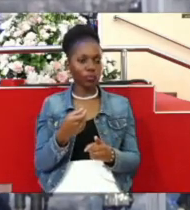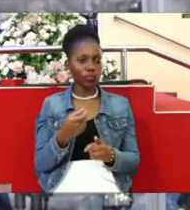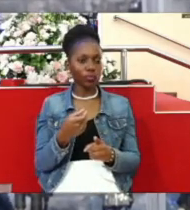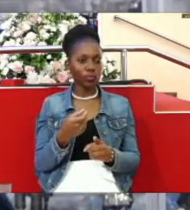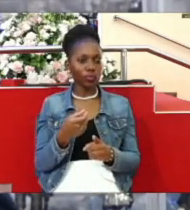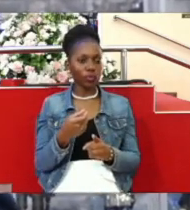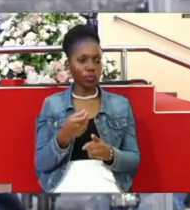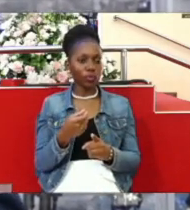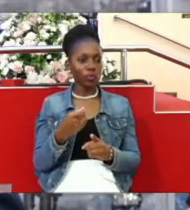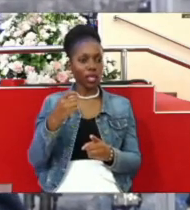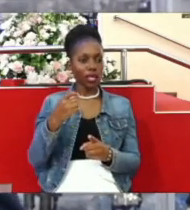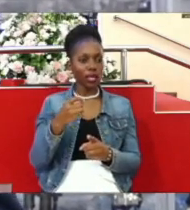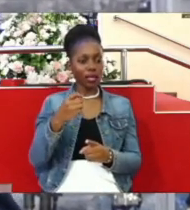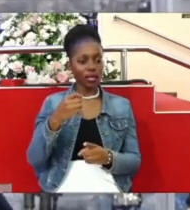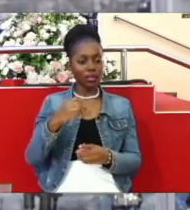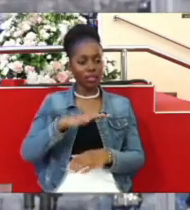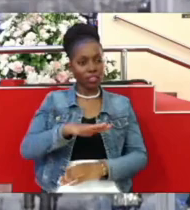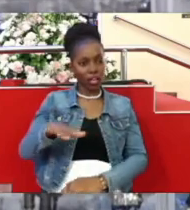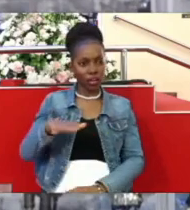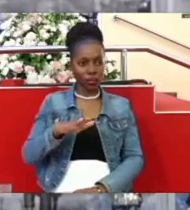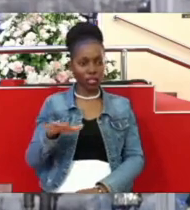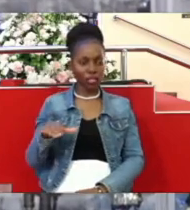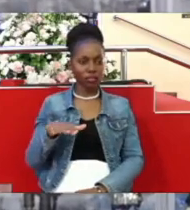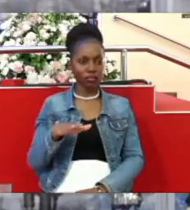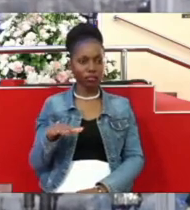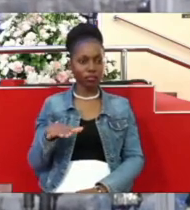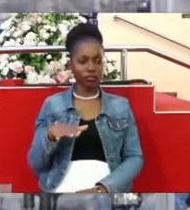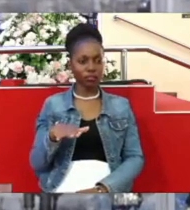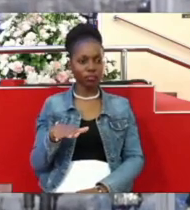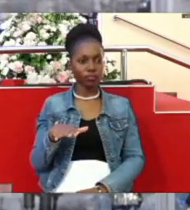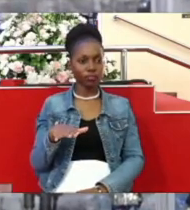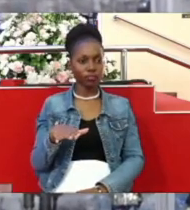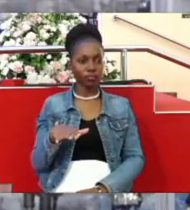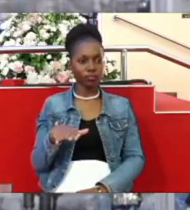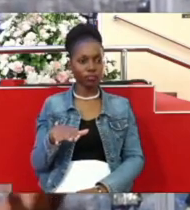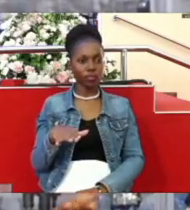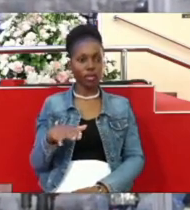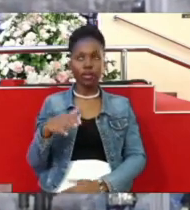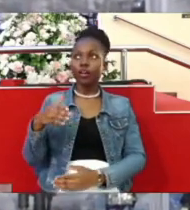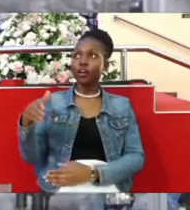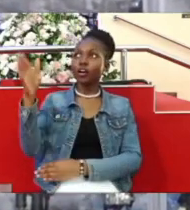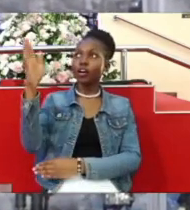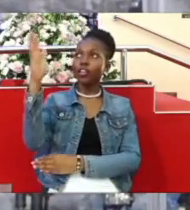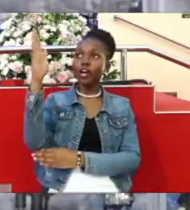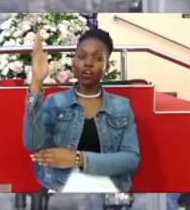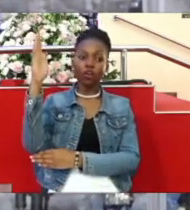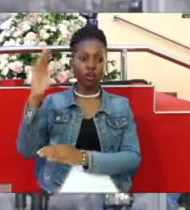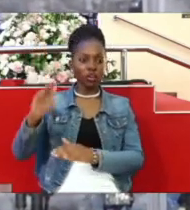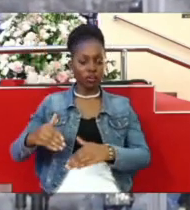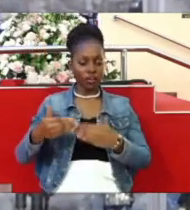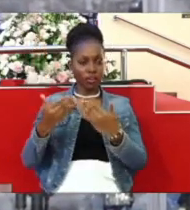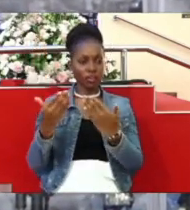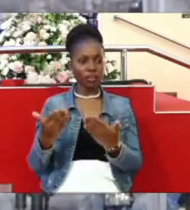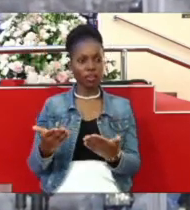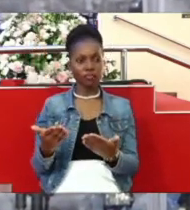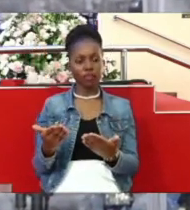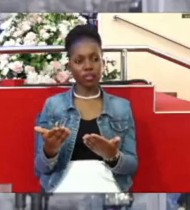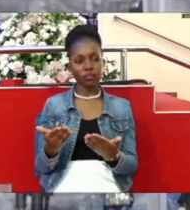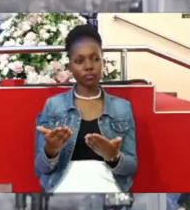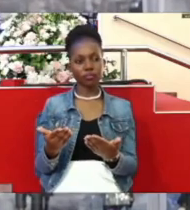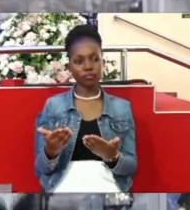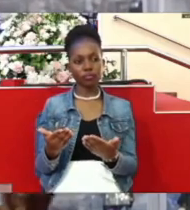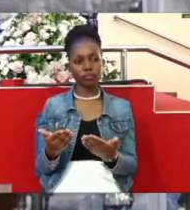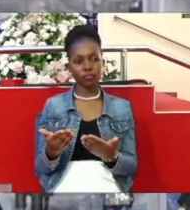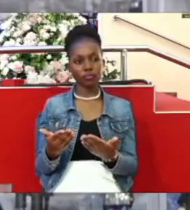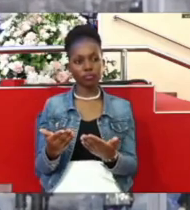springs. Tunaziita vizima vya kiasili. They are God-given supply. Vizima ambavyo Mungu ametupa. You don't